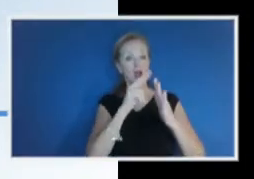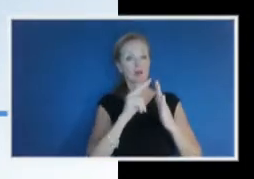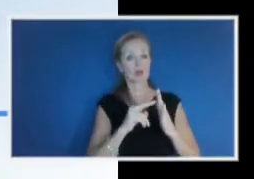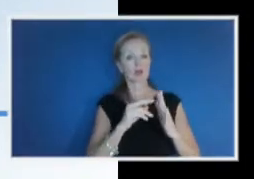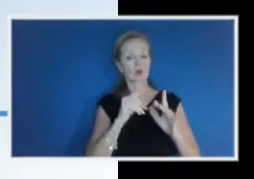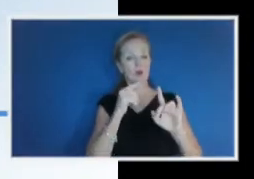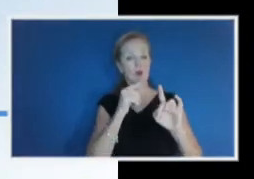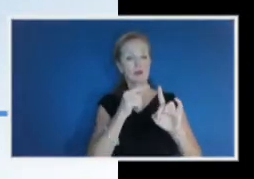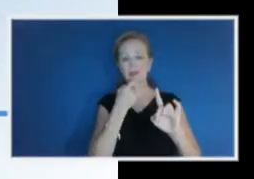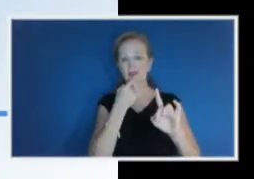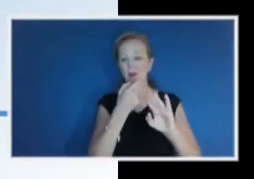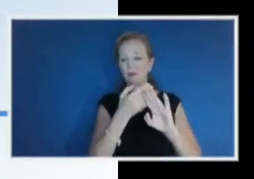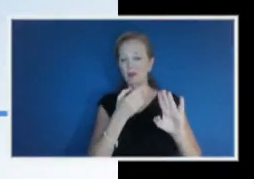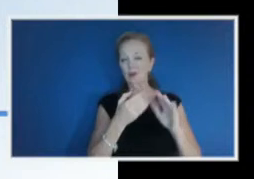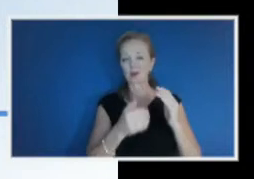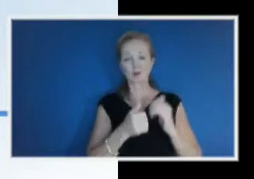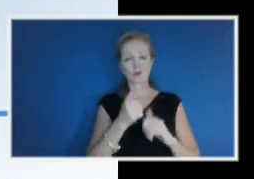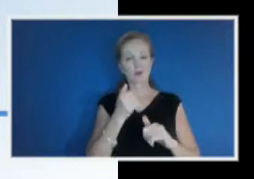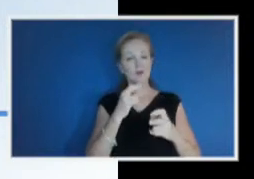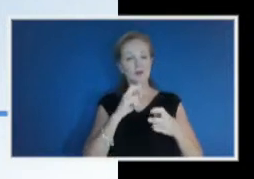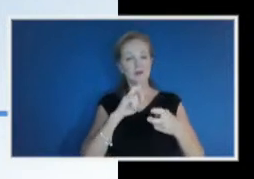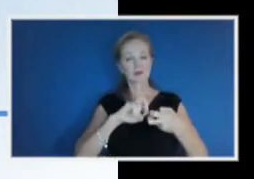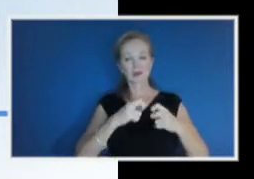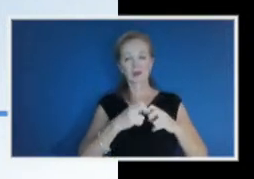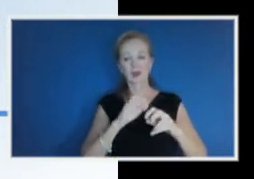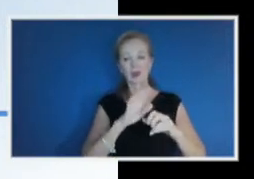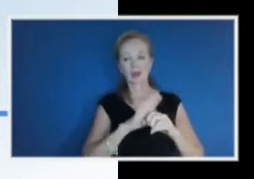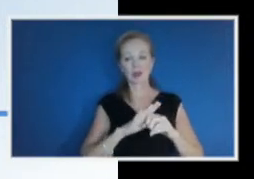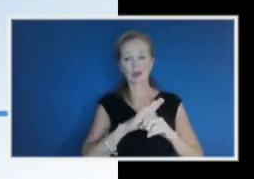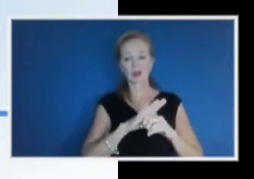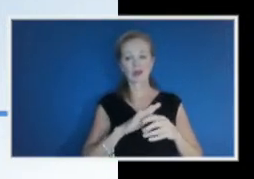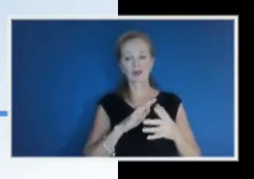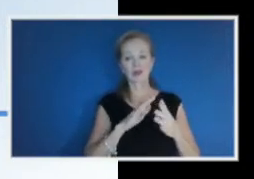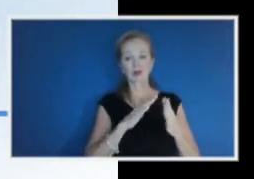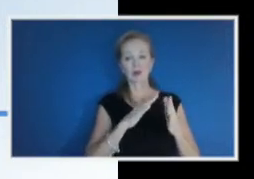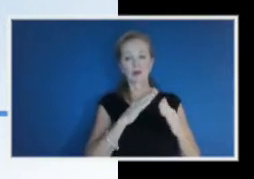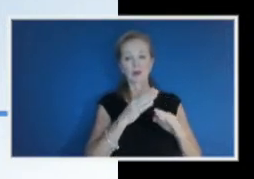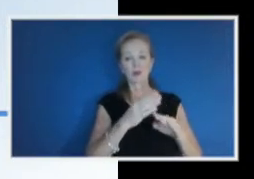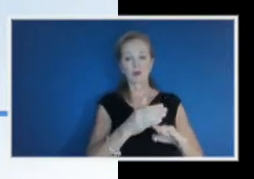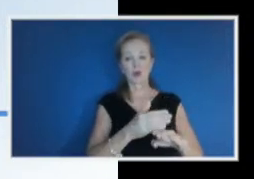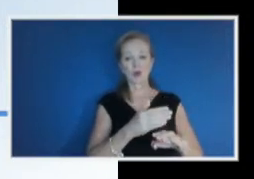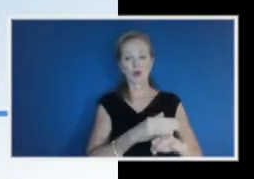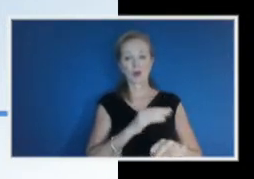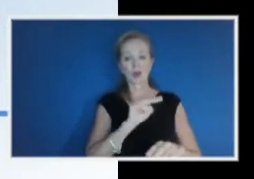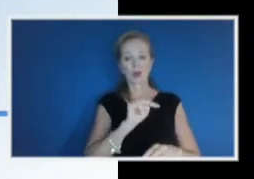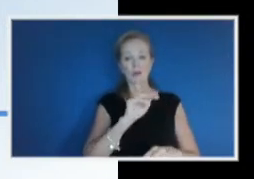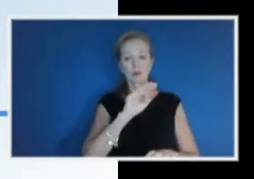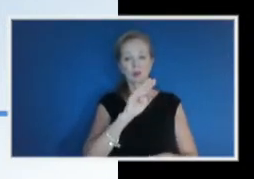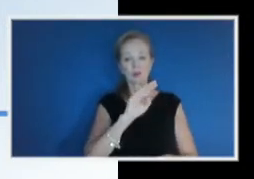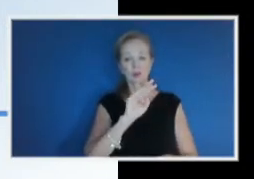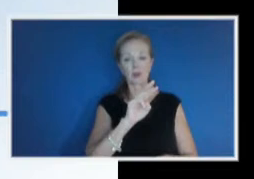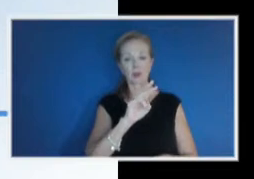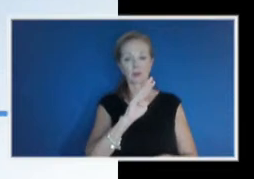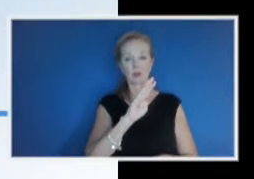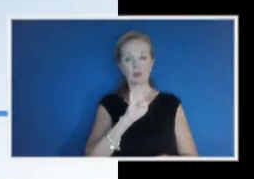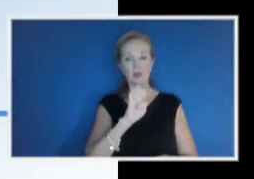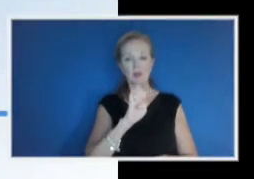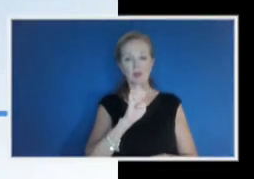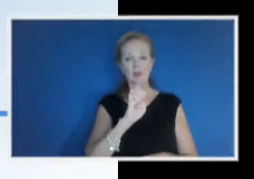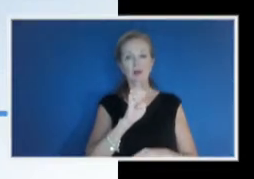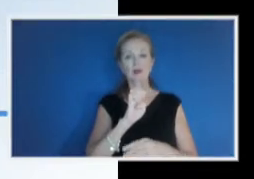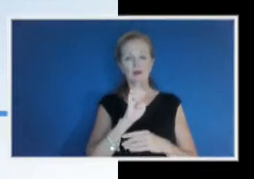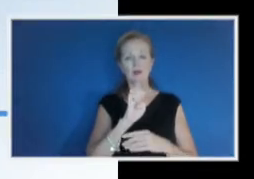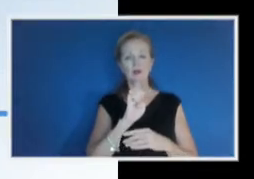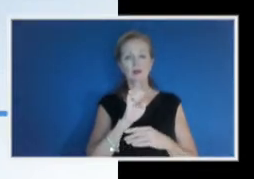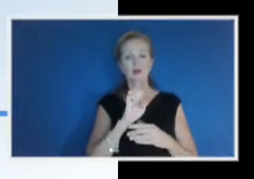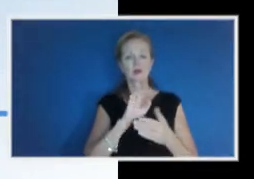this is one of the most difficult areas to make progress, is helping MWBEs to be prime contractors. The